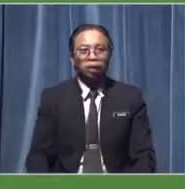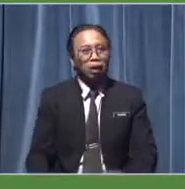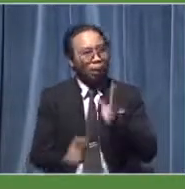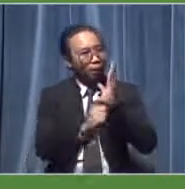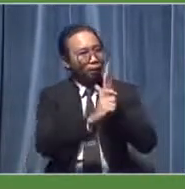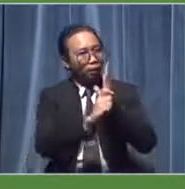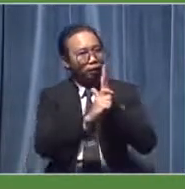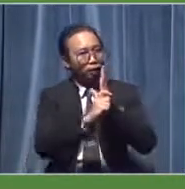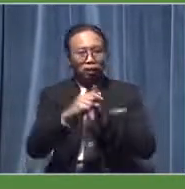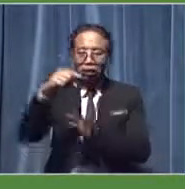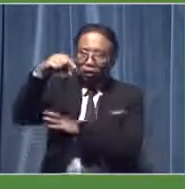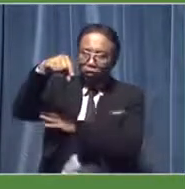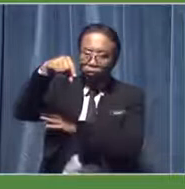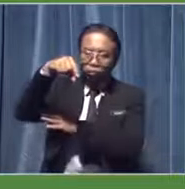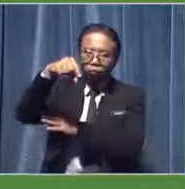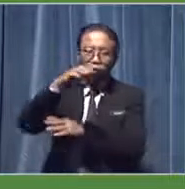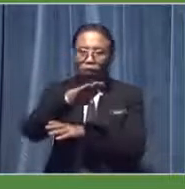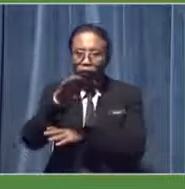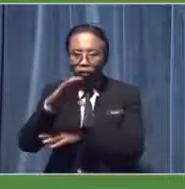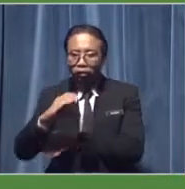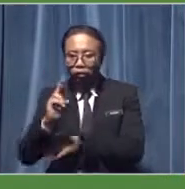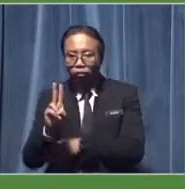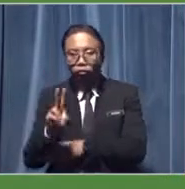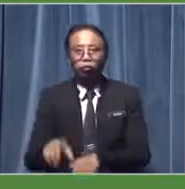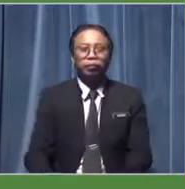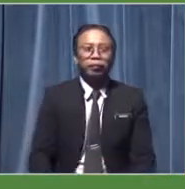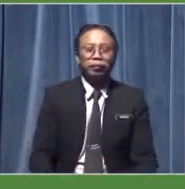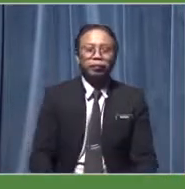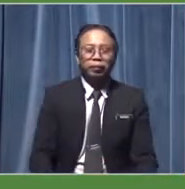plus Q over C2.